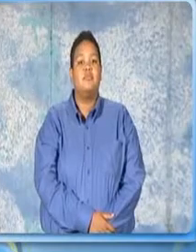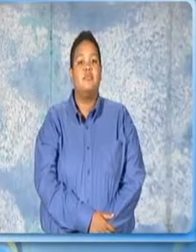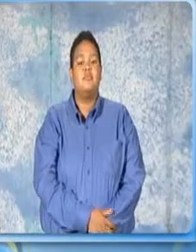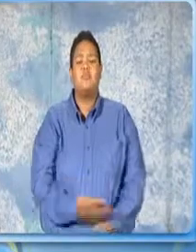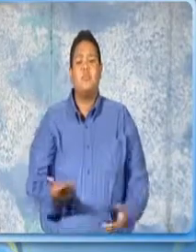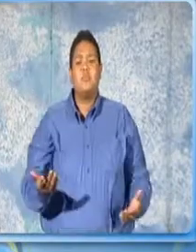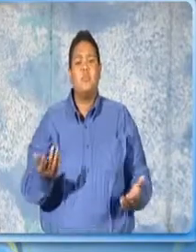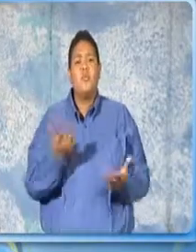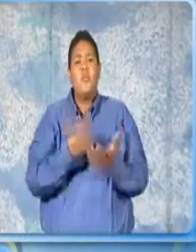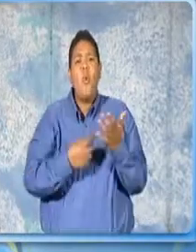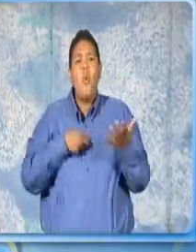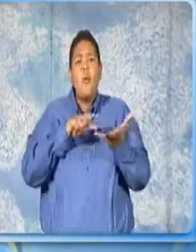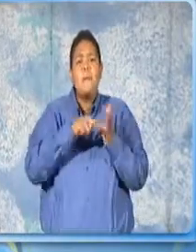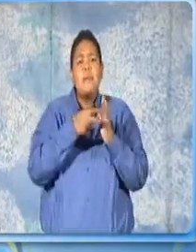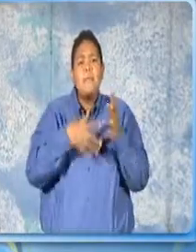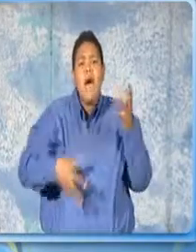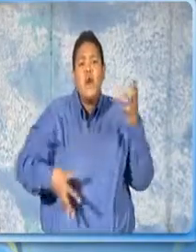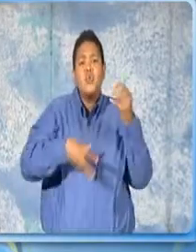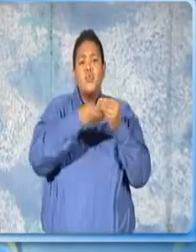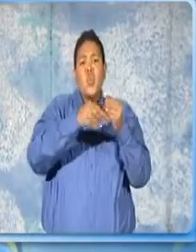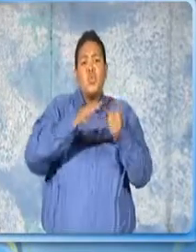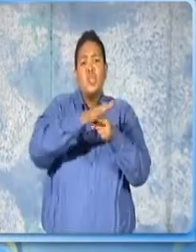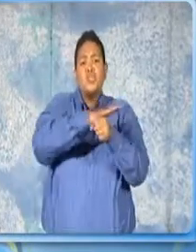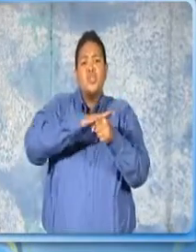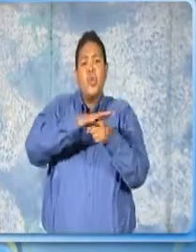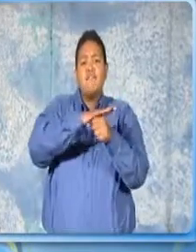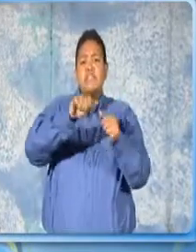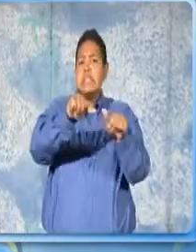What do we mean by total surface area?